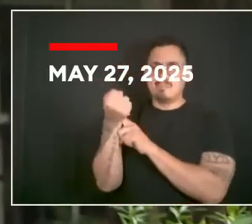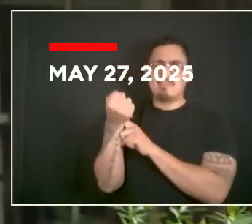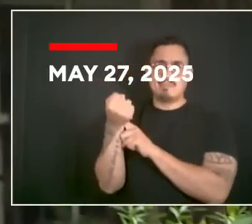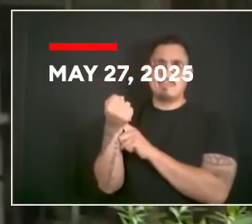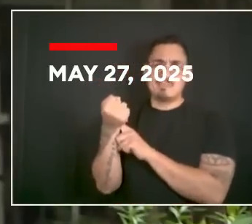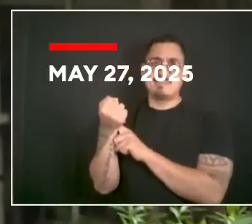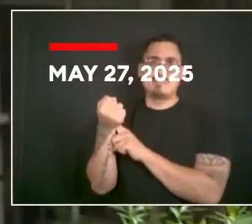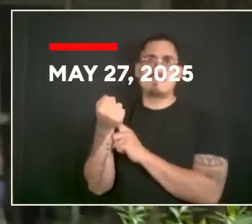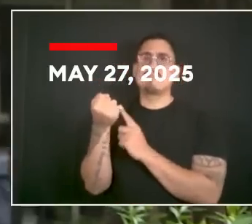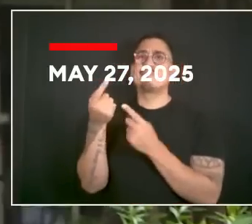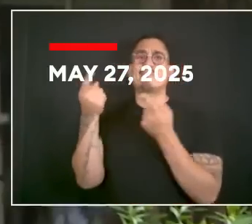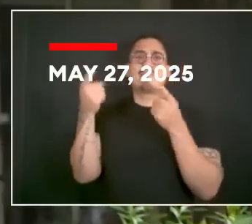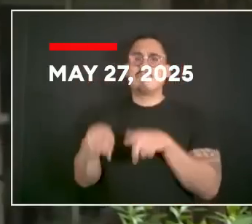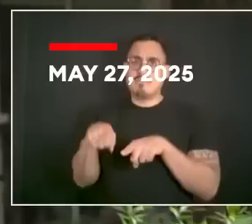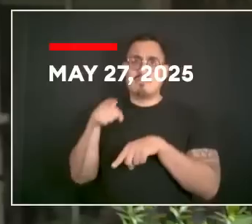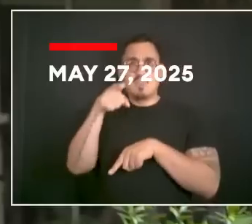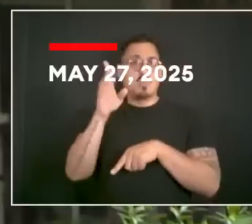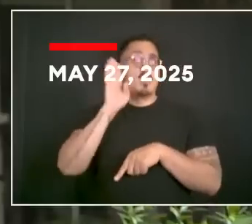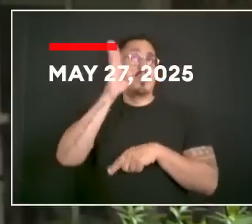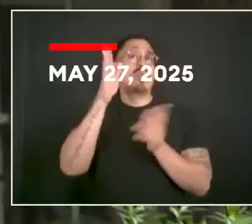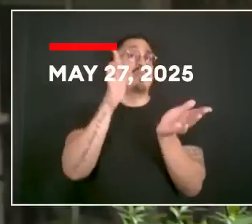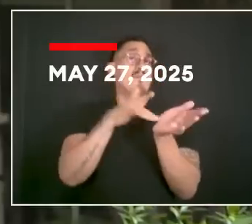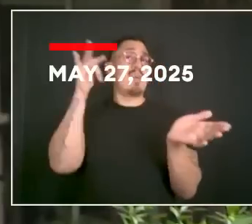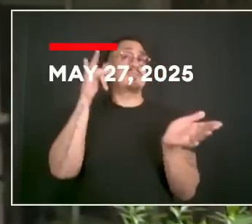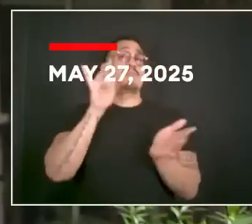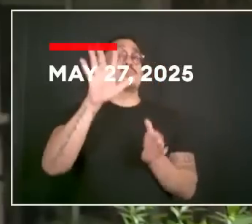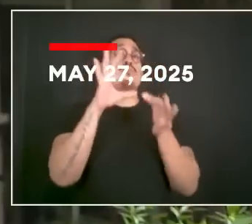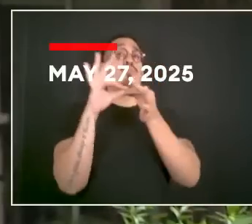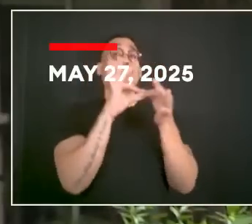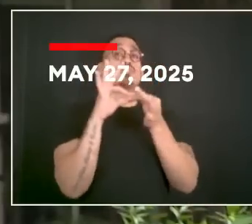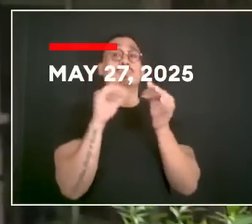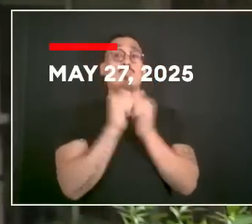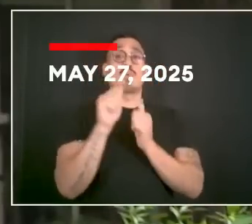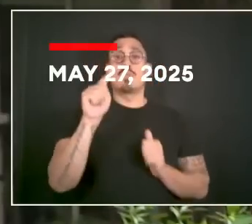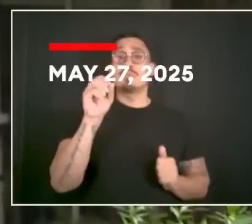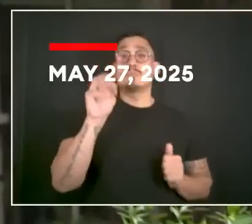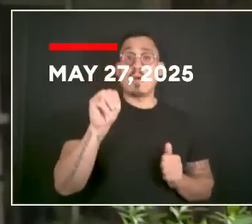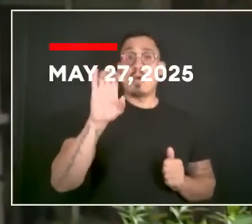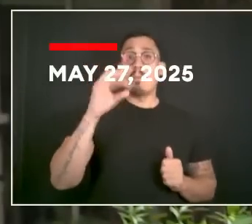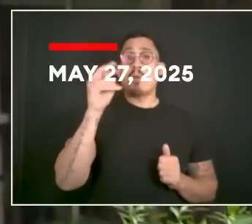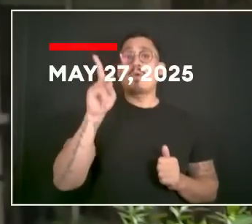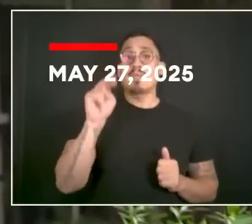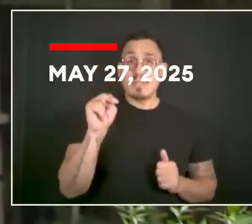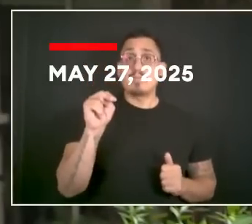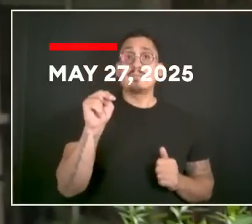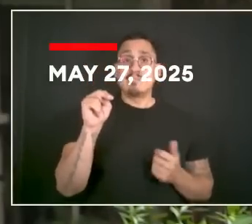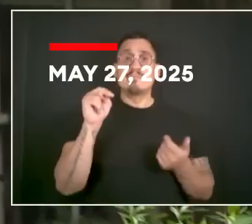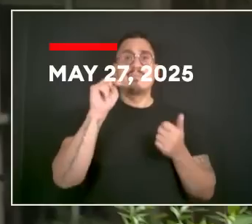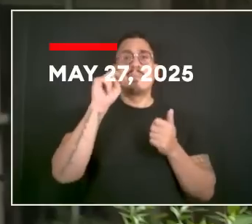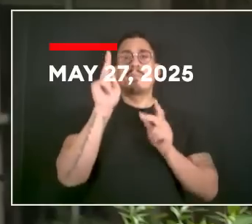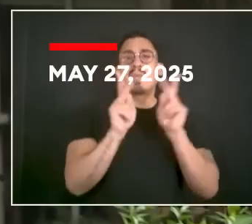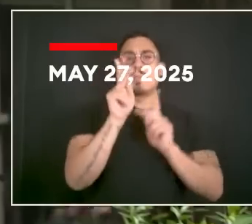you've developed with HSI, with Tom Homan, with Kristi Noem, to help a New York